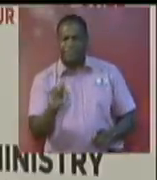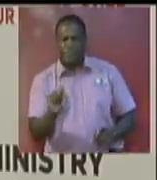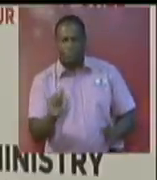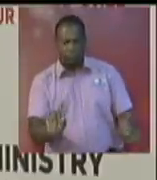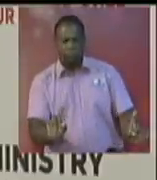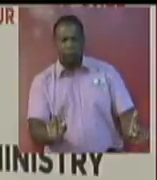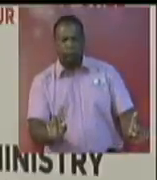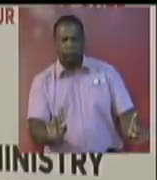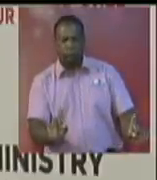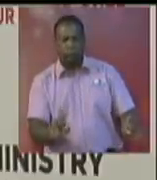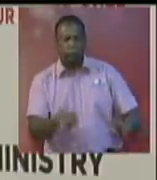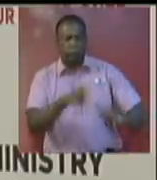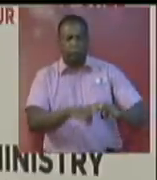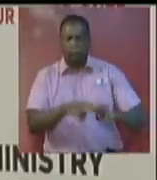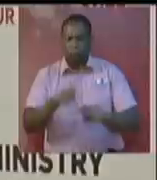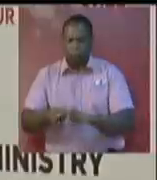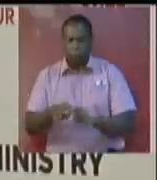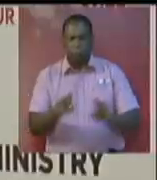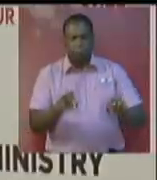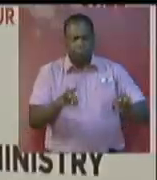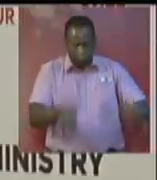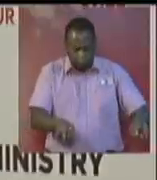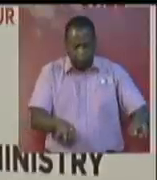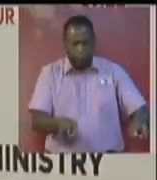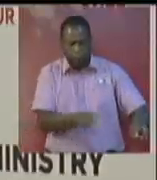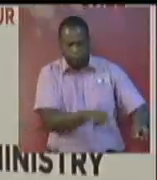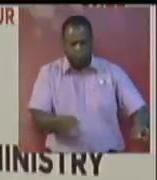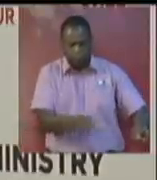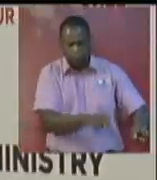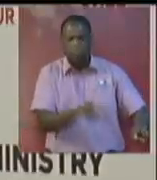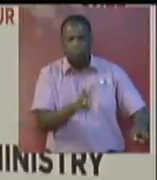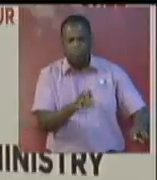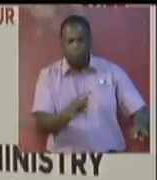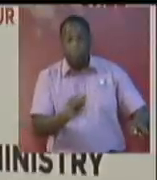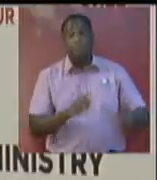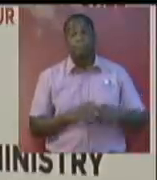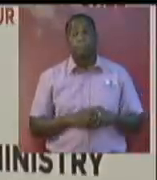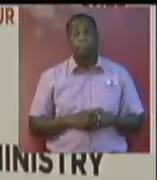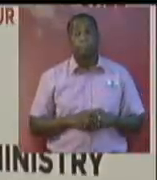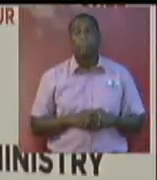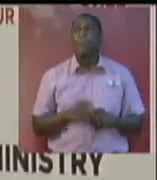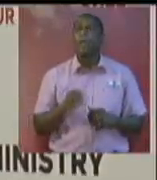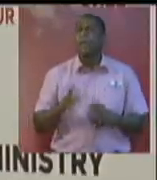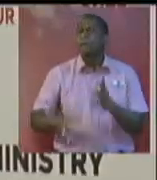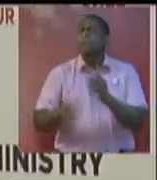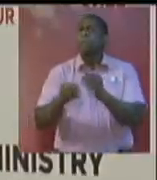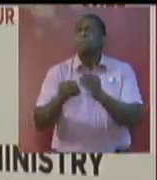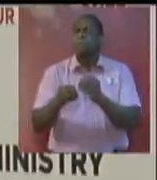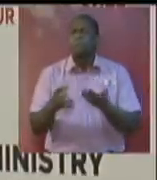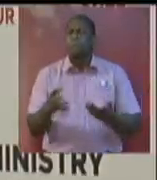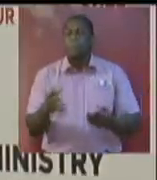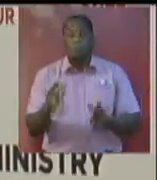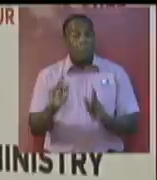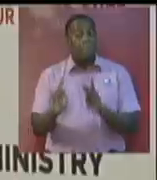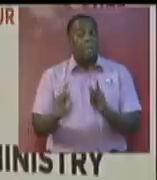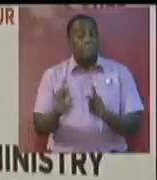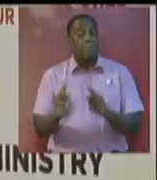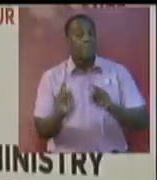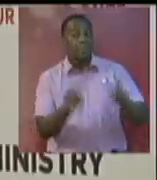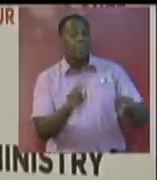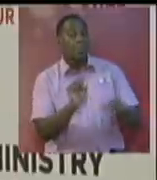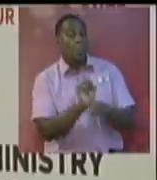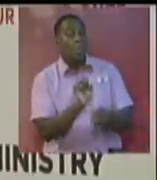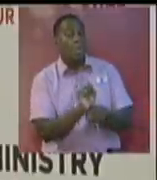A related thing to workplaces is people who go out to work or go out period when you are sick. We have had a number